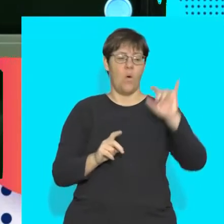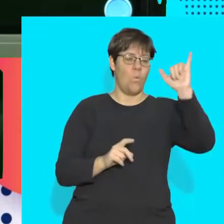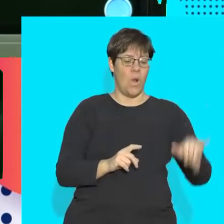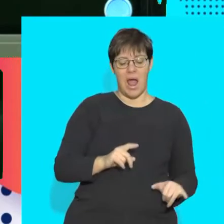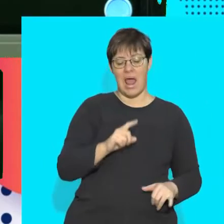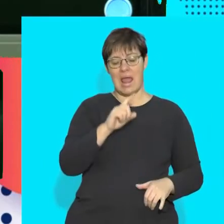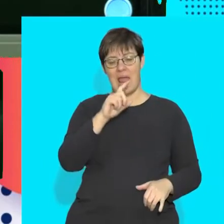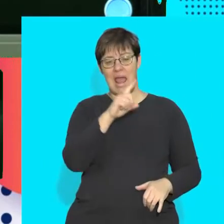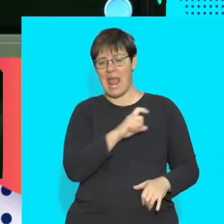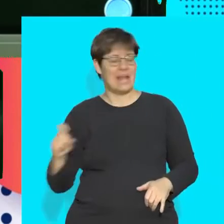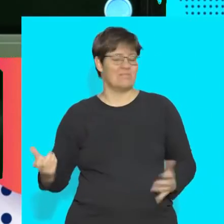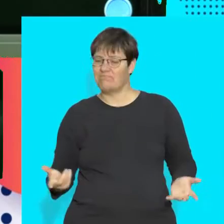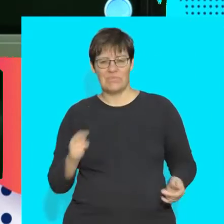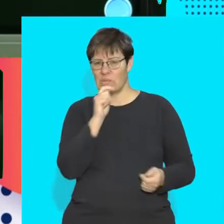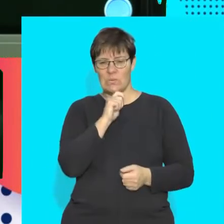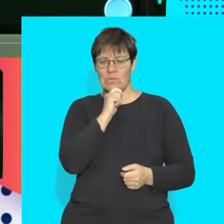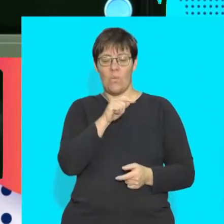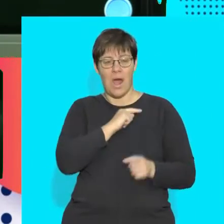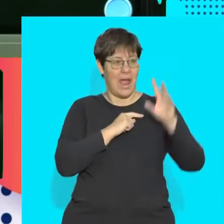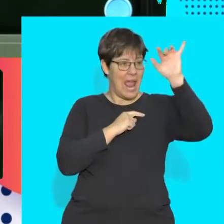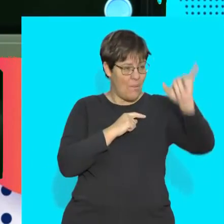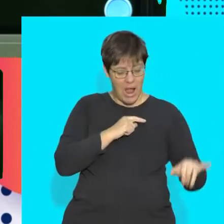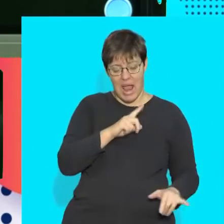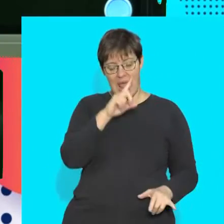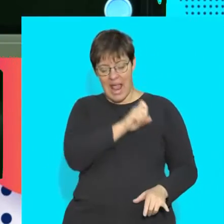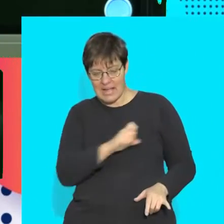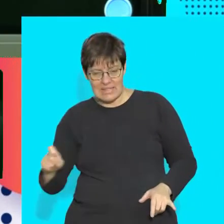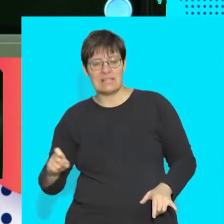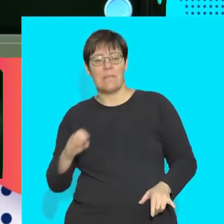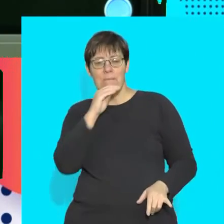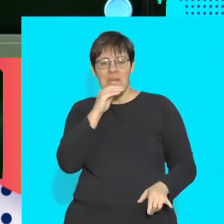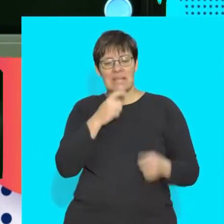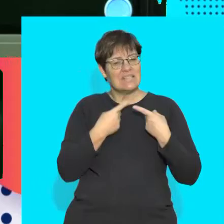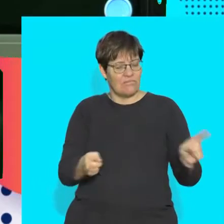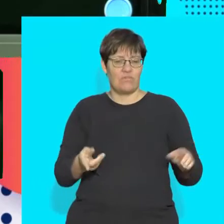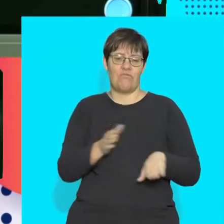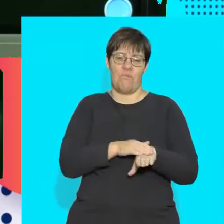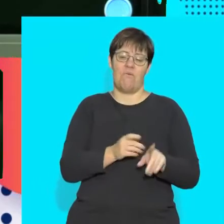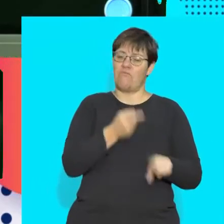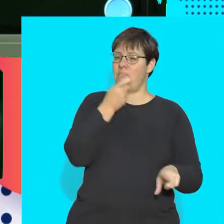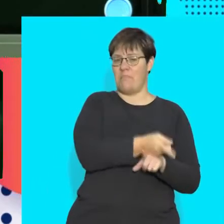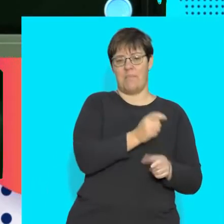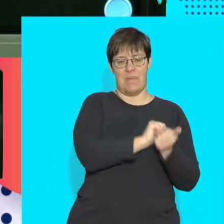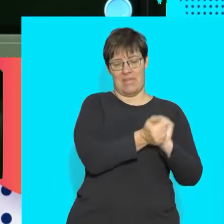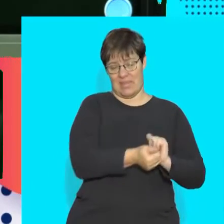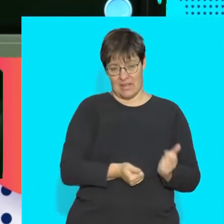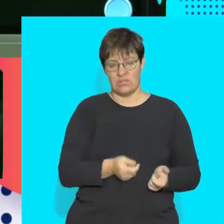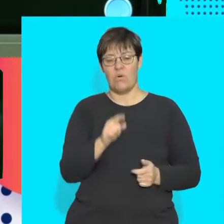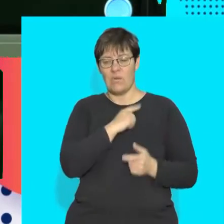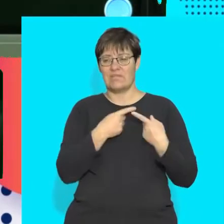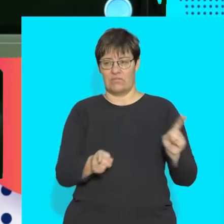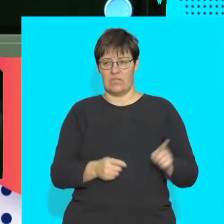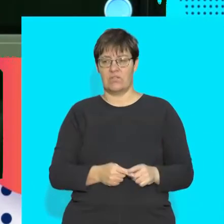in science because they have meaning, which is different to maths. When we look at